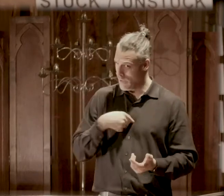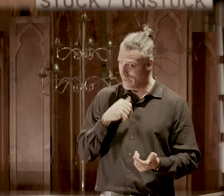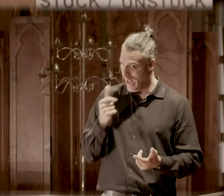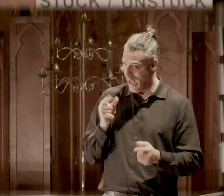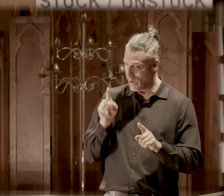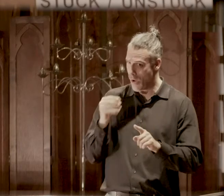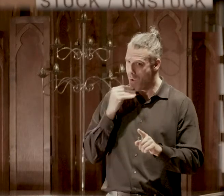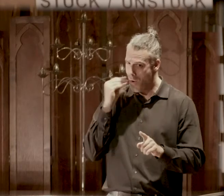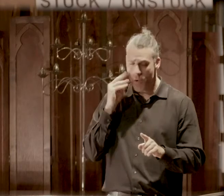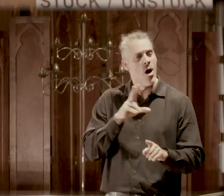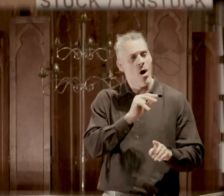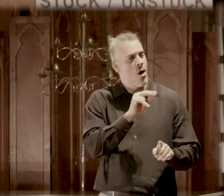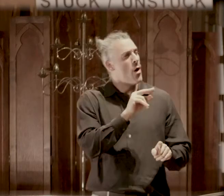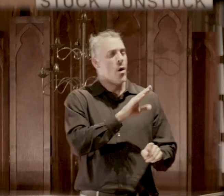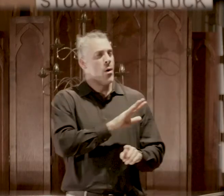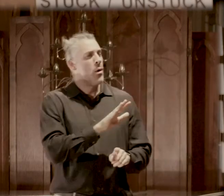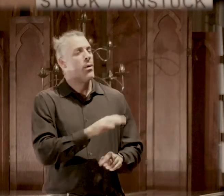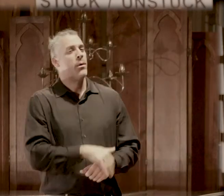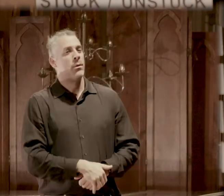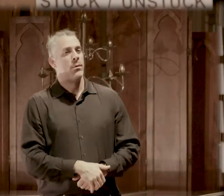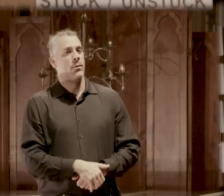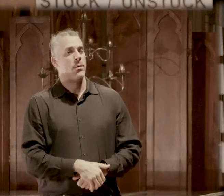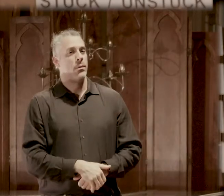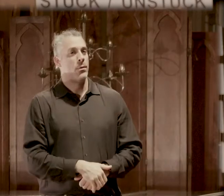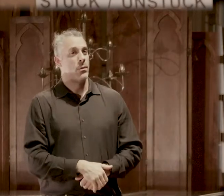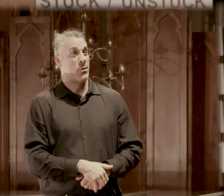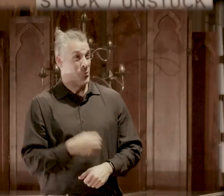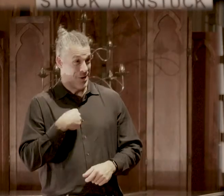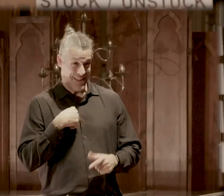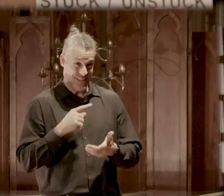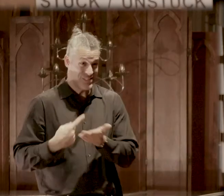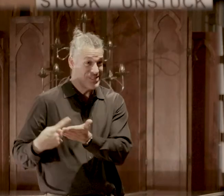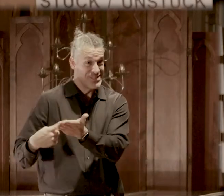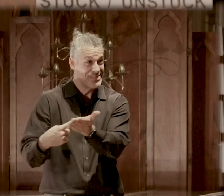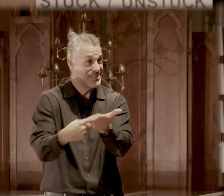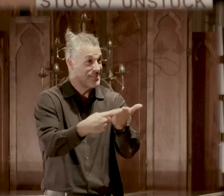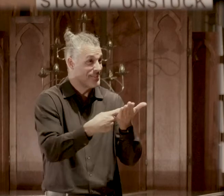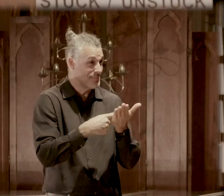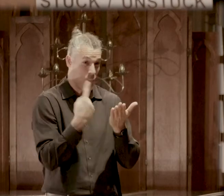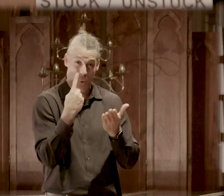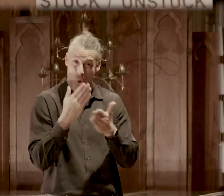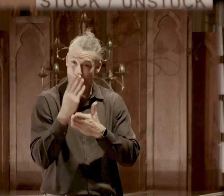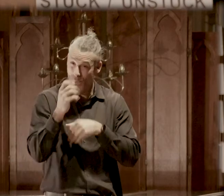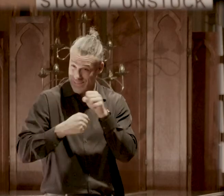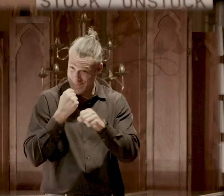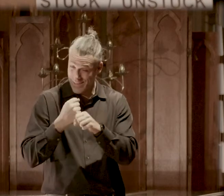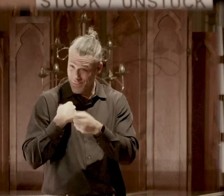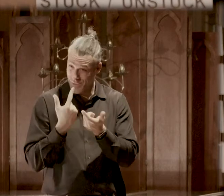What? Are we not going to go home? And she was like, no, I just, we've all been talking about this for like a year.